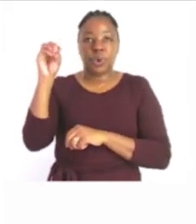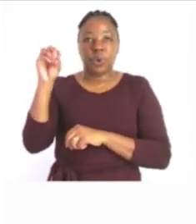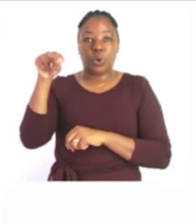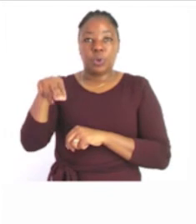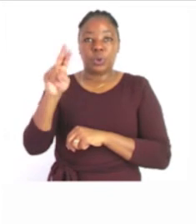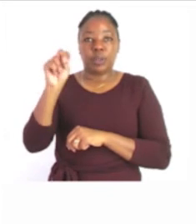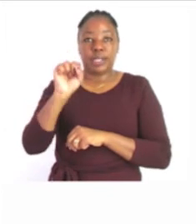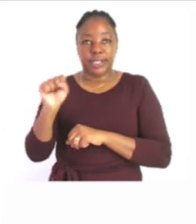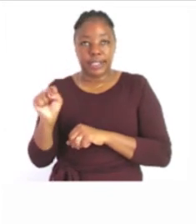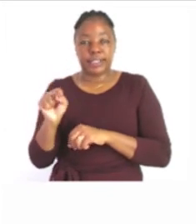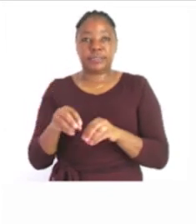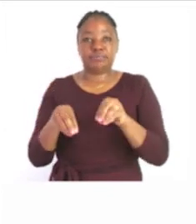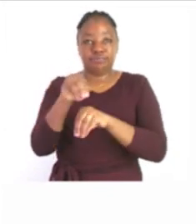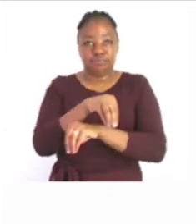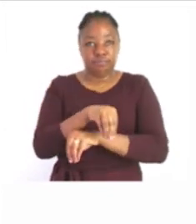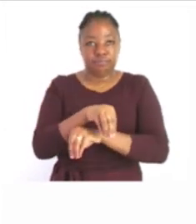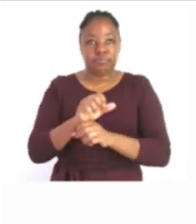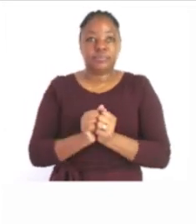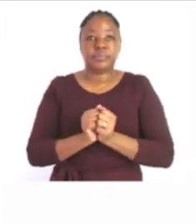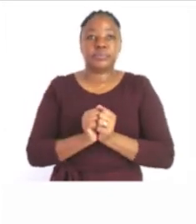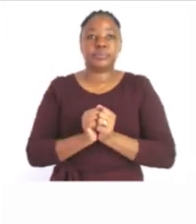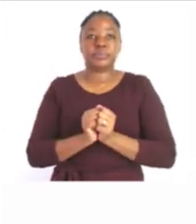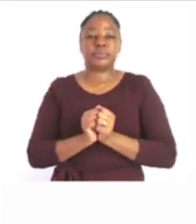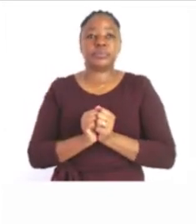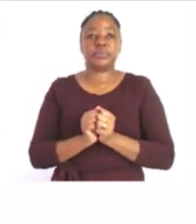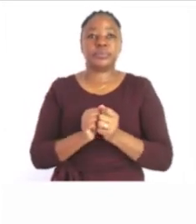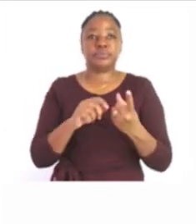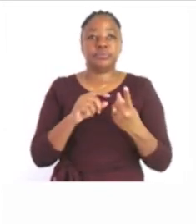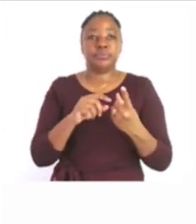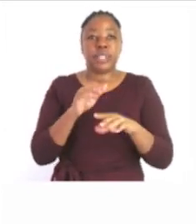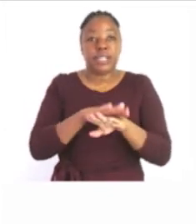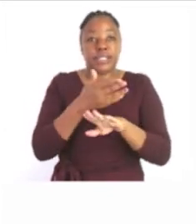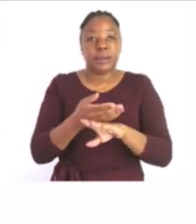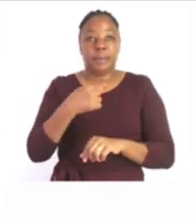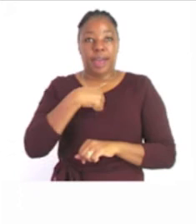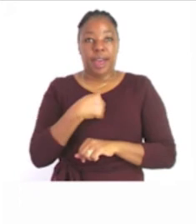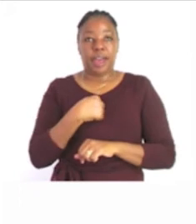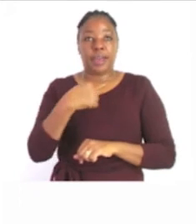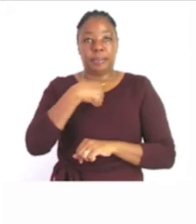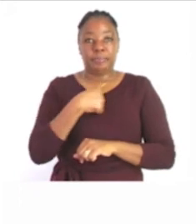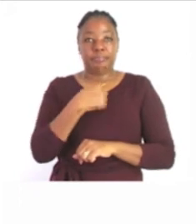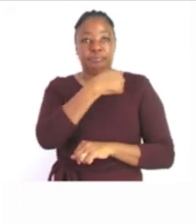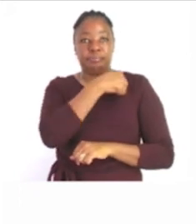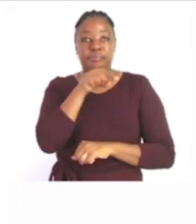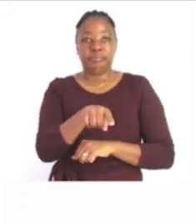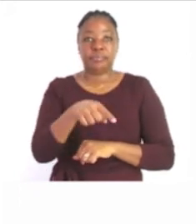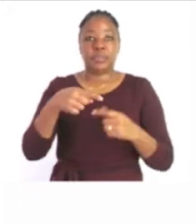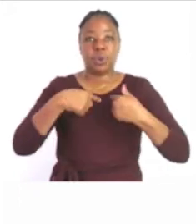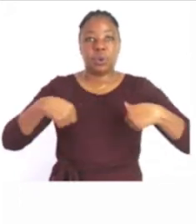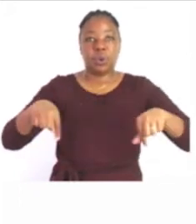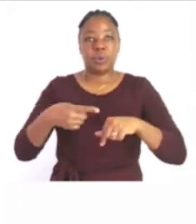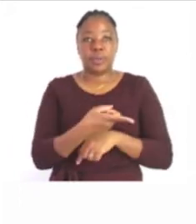the place of a noun. And our pronouns can be I, me, she,